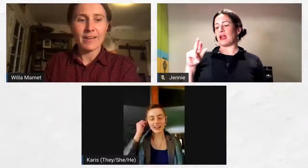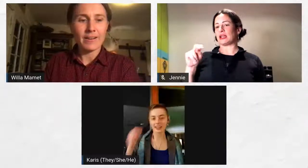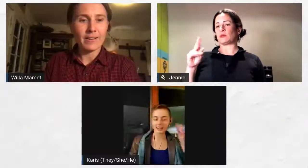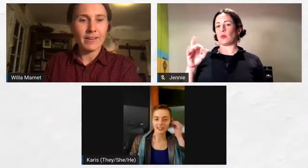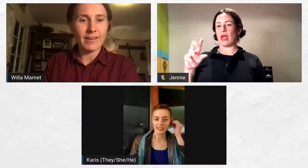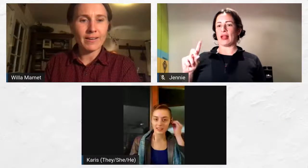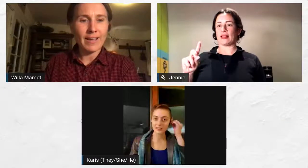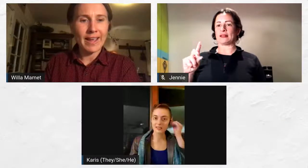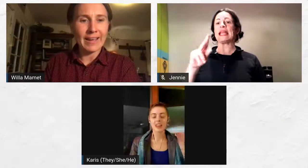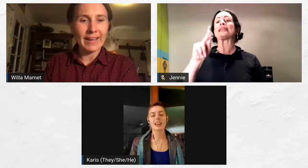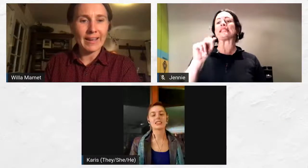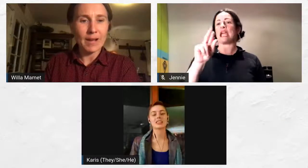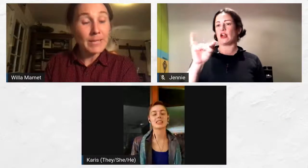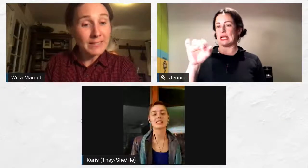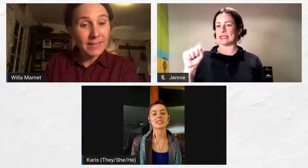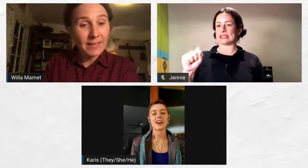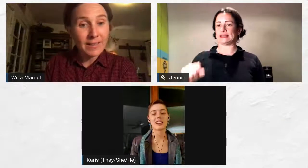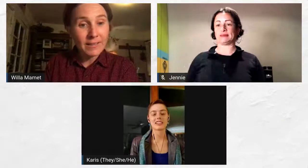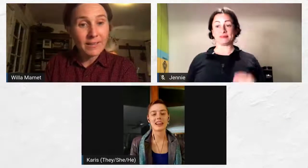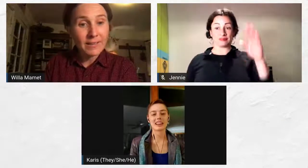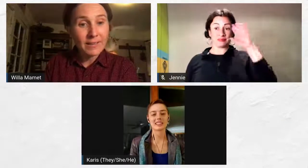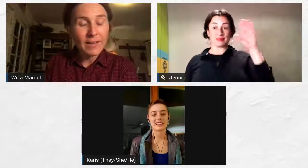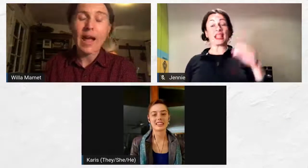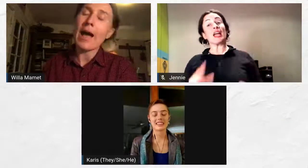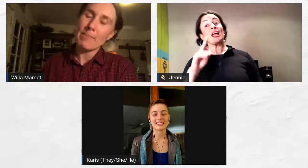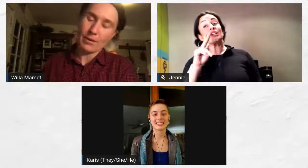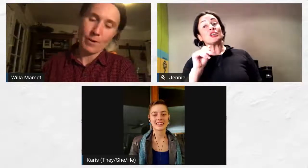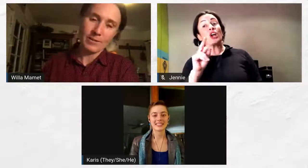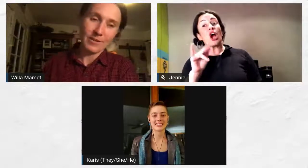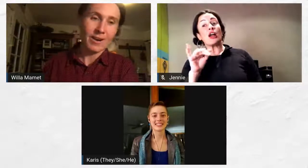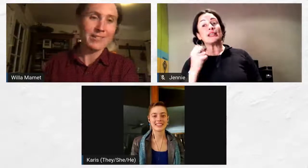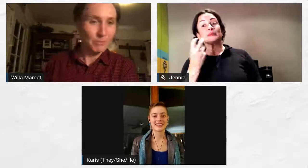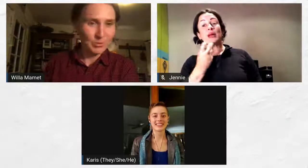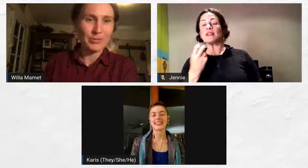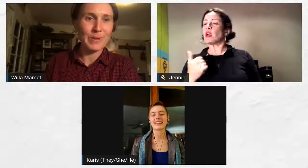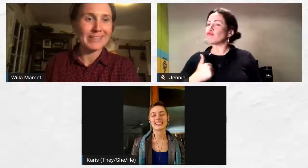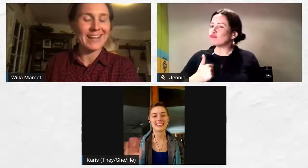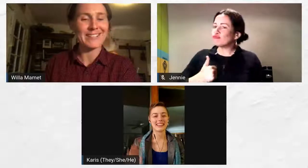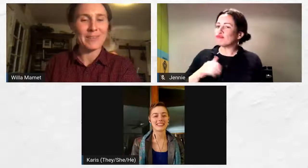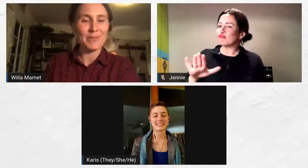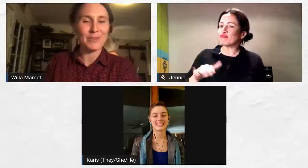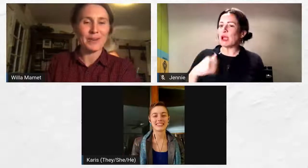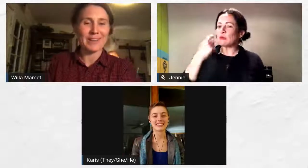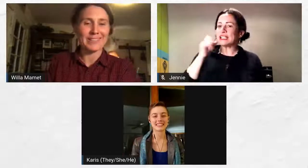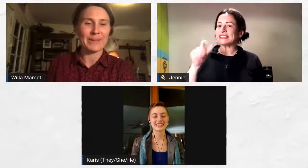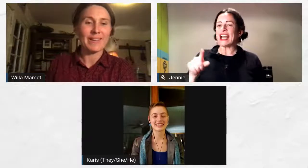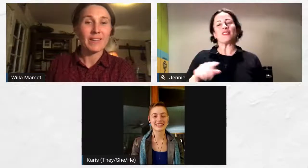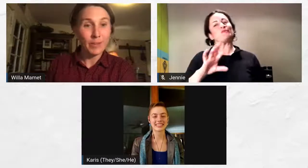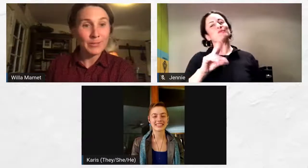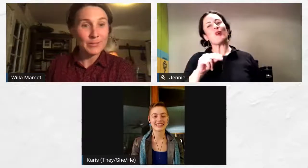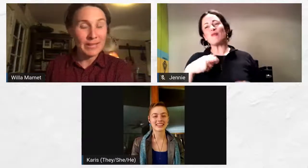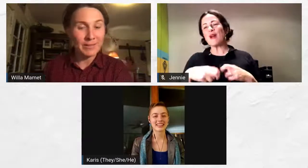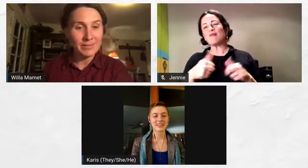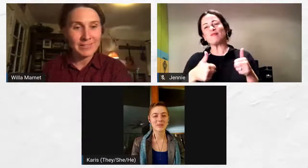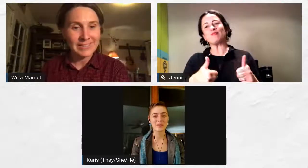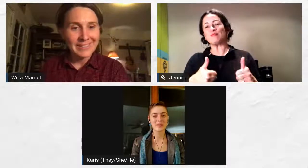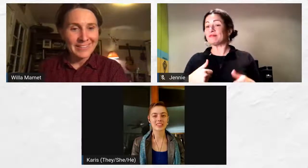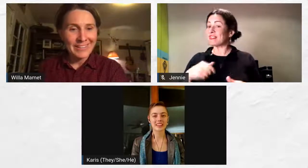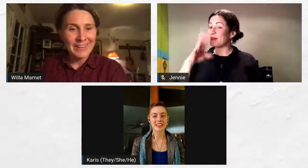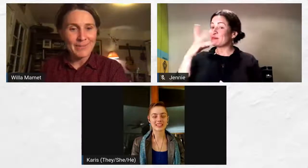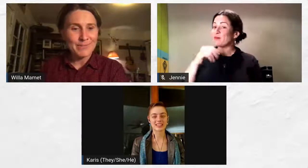Hi, Hey, it's Karis actually. I beg your pardon, Karis. I was just about to ask. Yeah, no worries. Lovely to meet